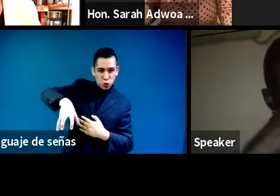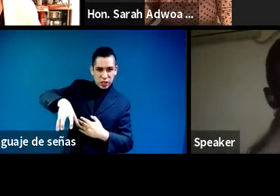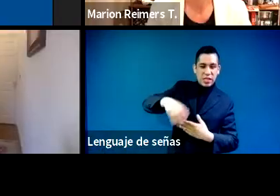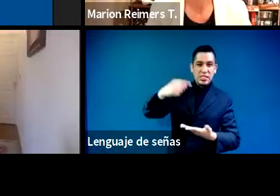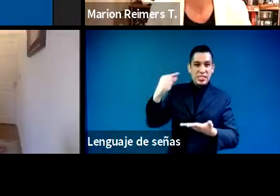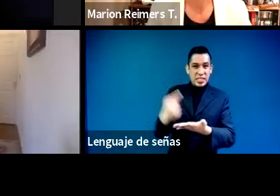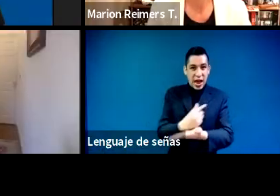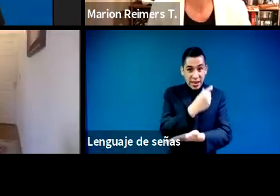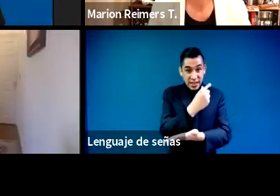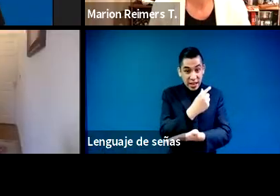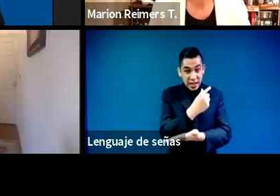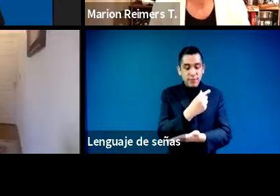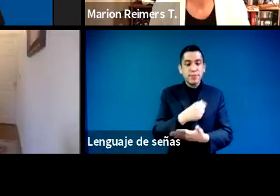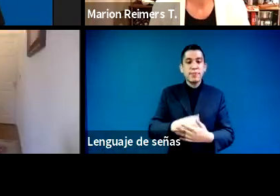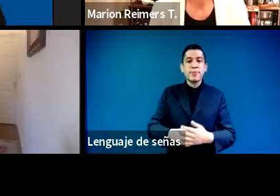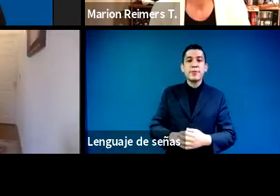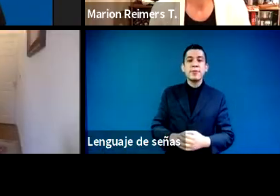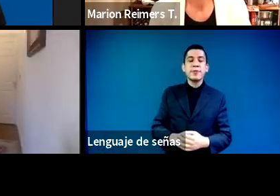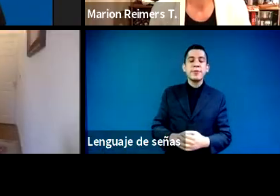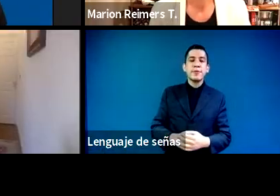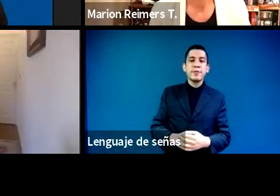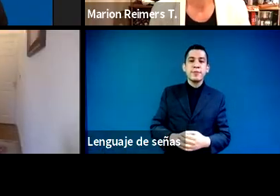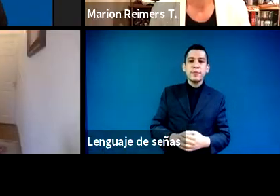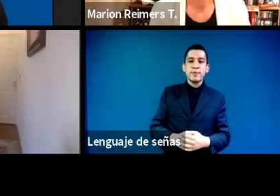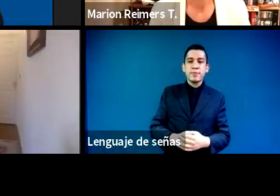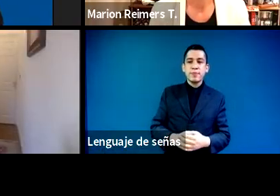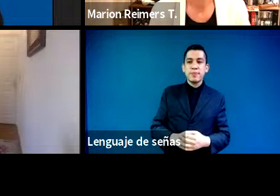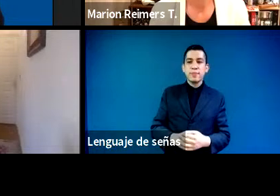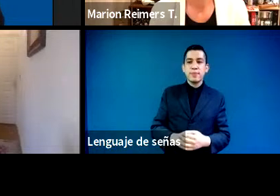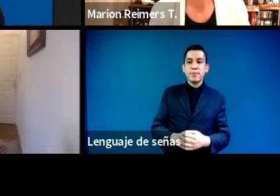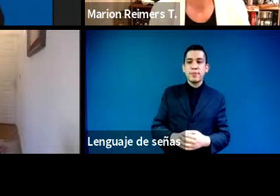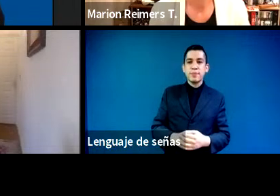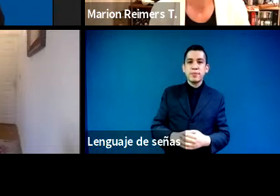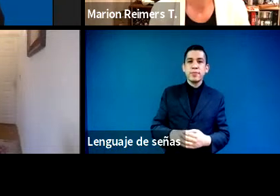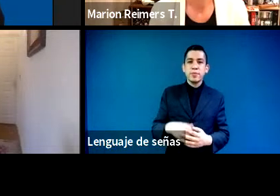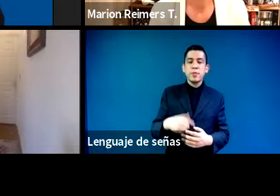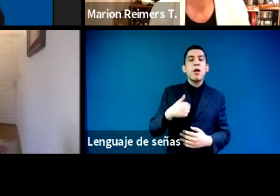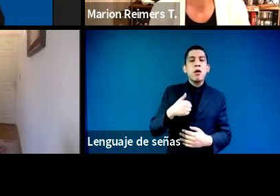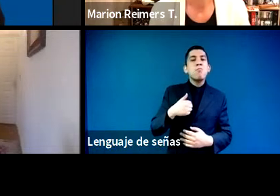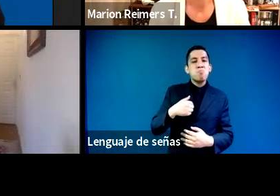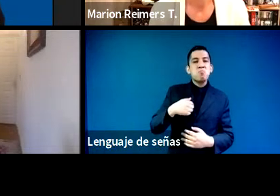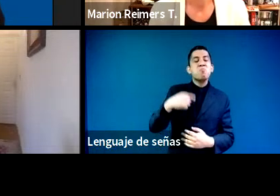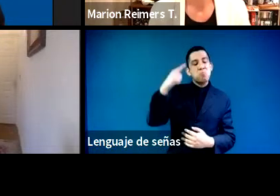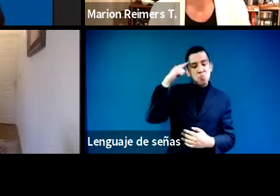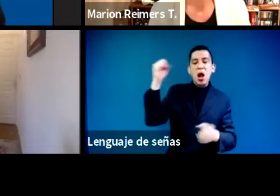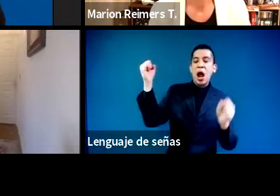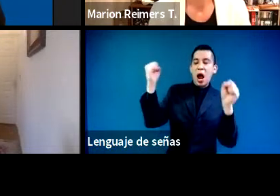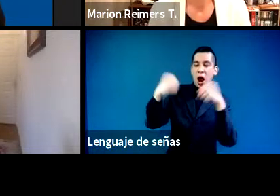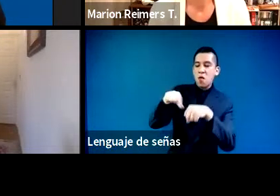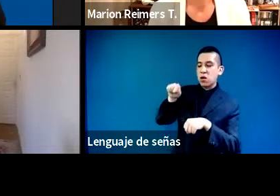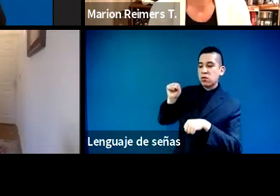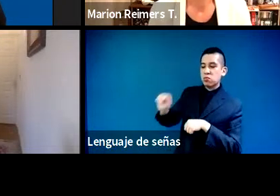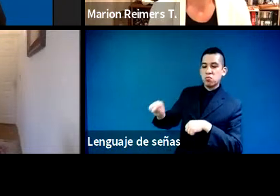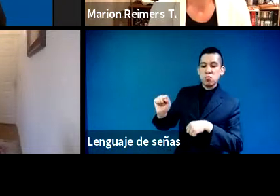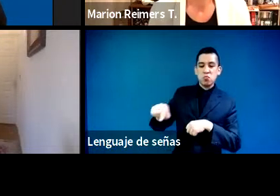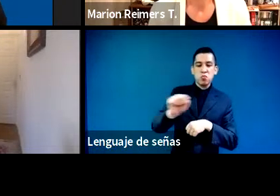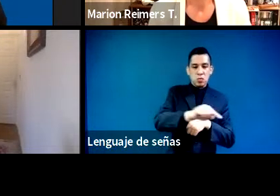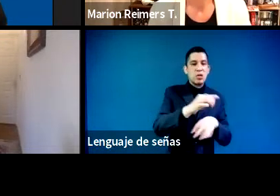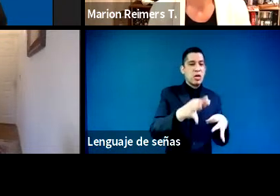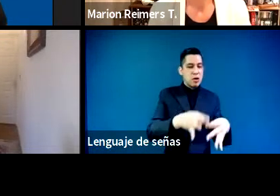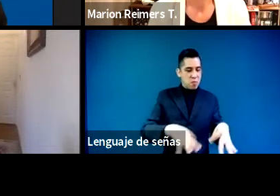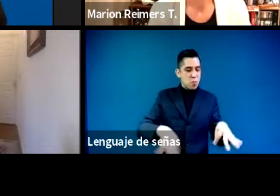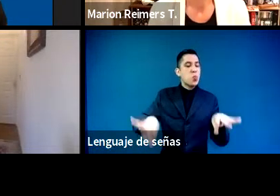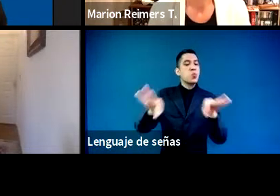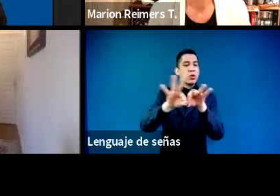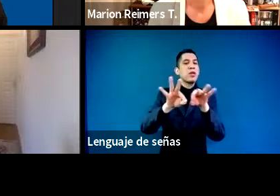in the work that we do, looking at it from the perspective of a woman in leadership, a woman in politics,